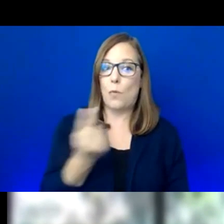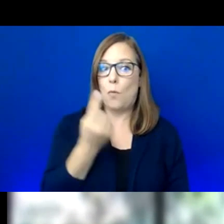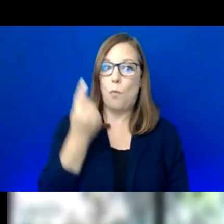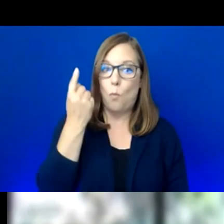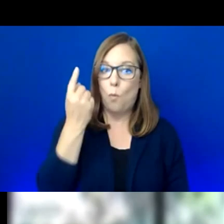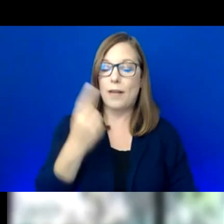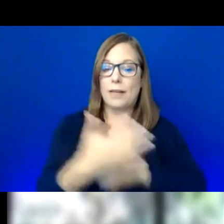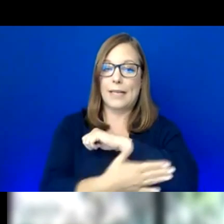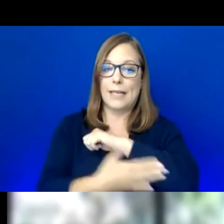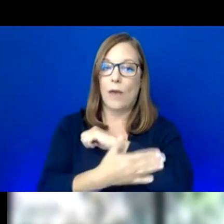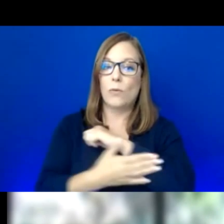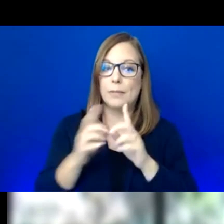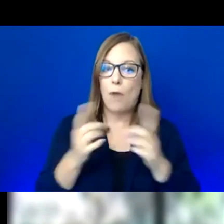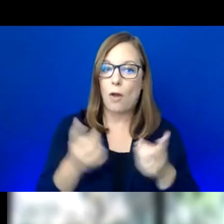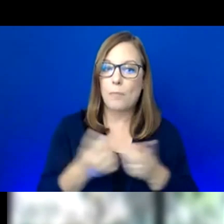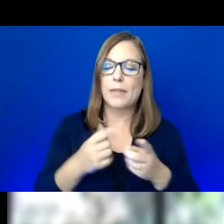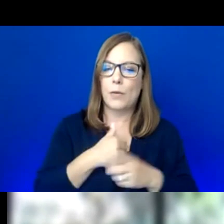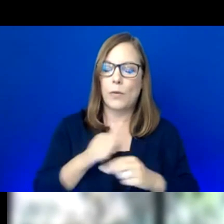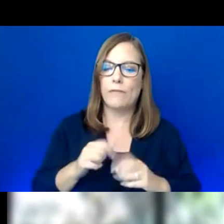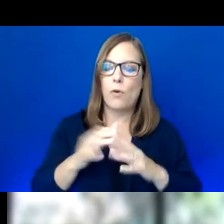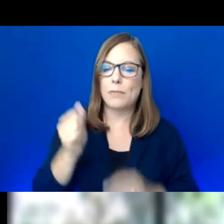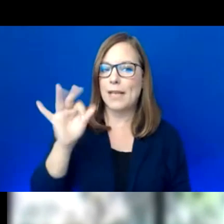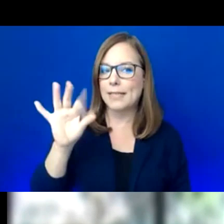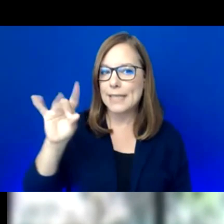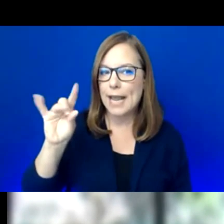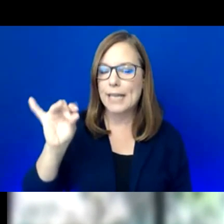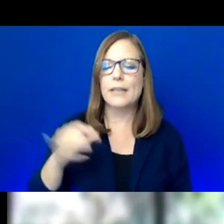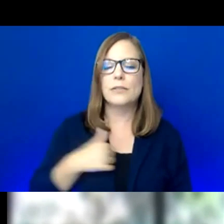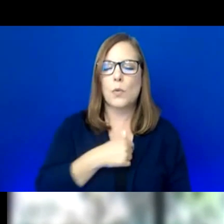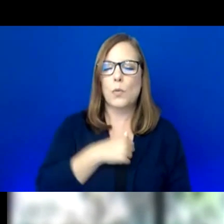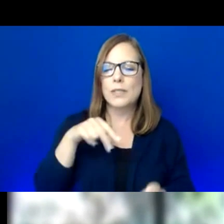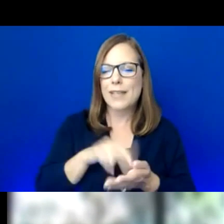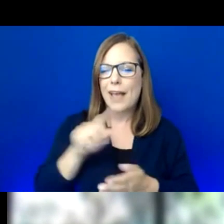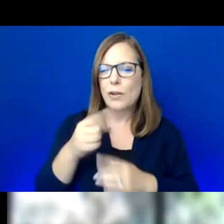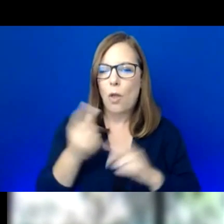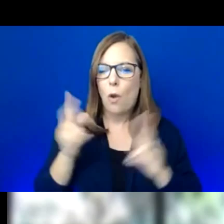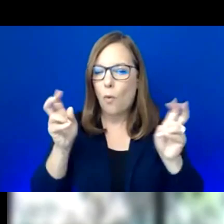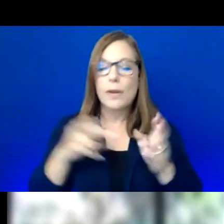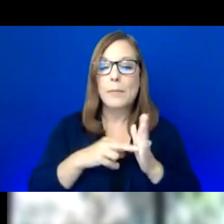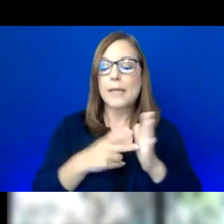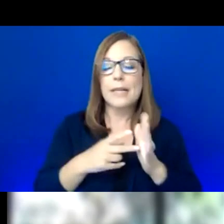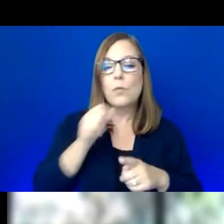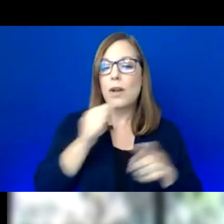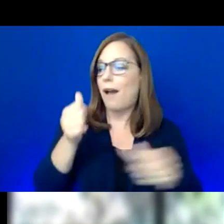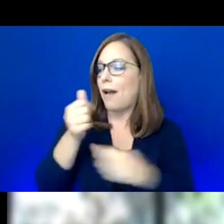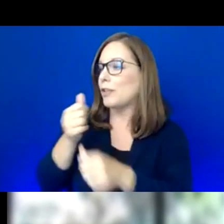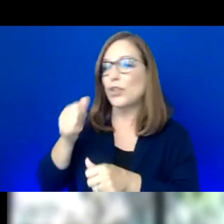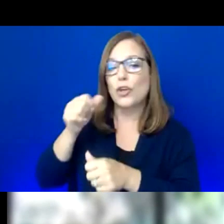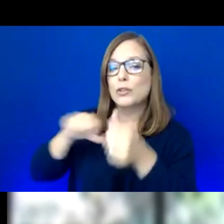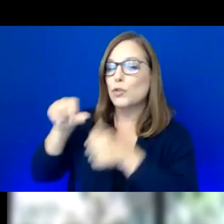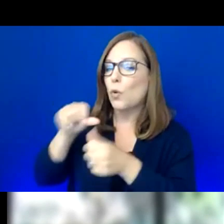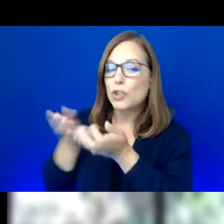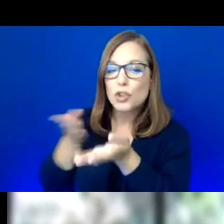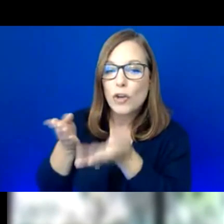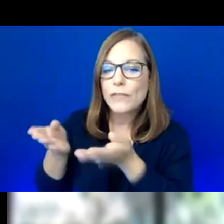in 1980. So we're a standalone agency, meaning that we're not housed in social services, and I